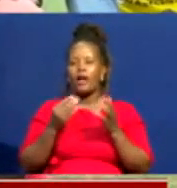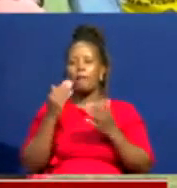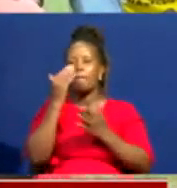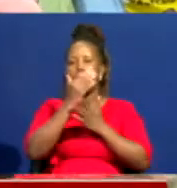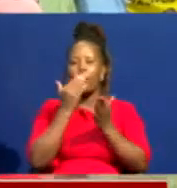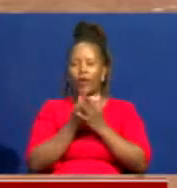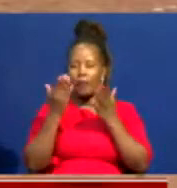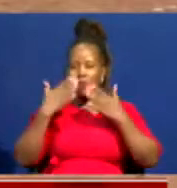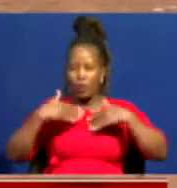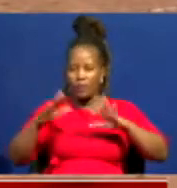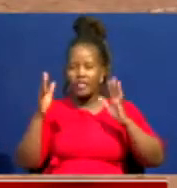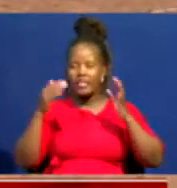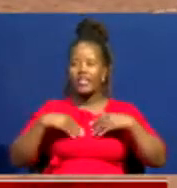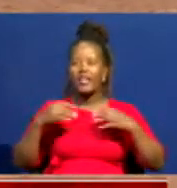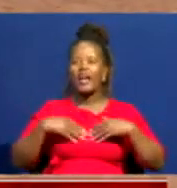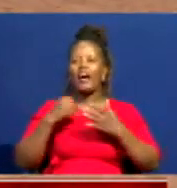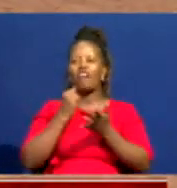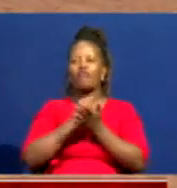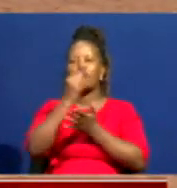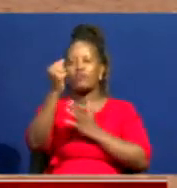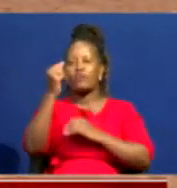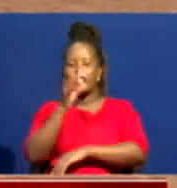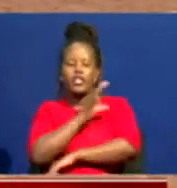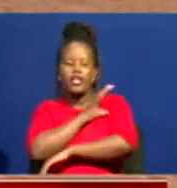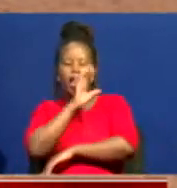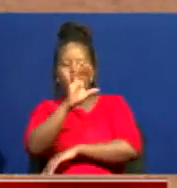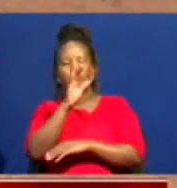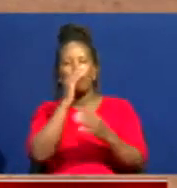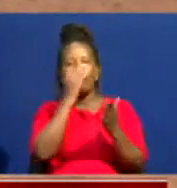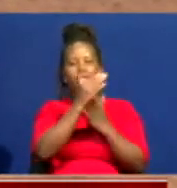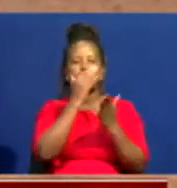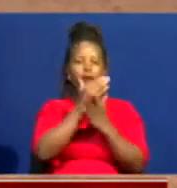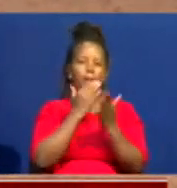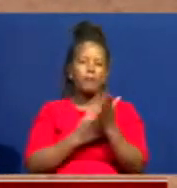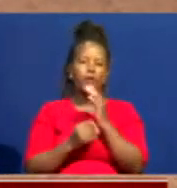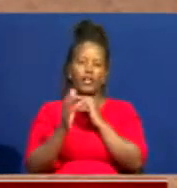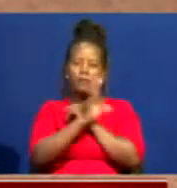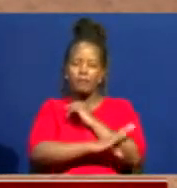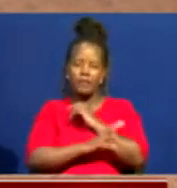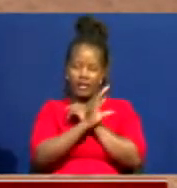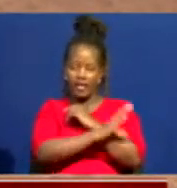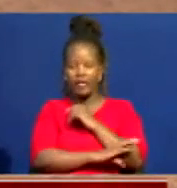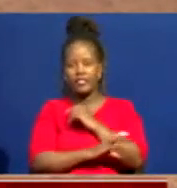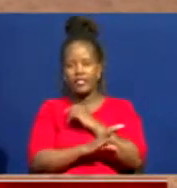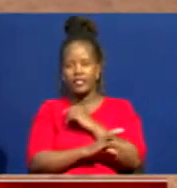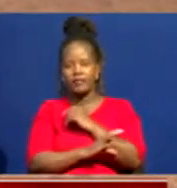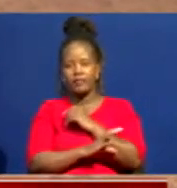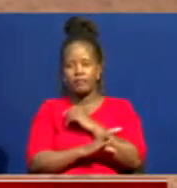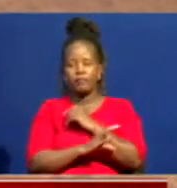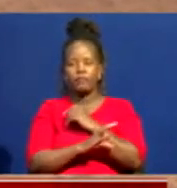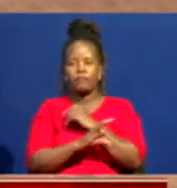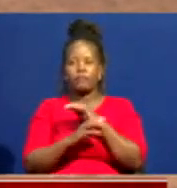have already been placed in empowerment programs across the country. Joanna Bwile for Prime Edition.